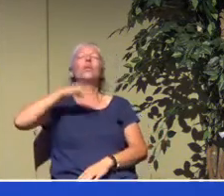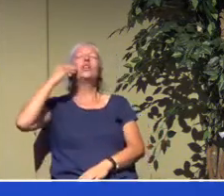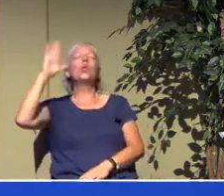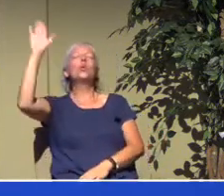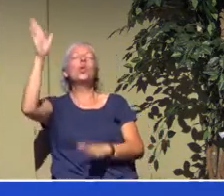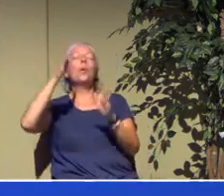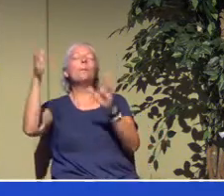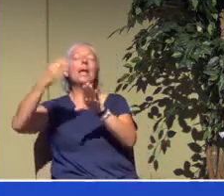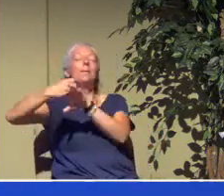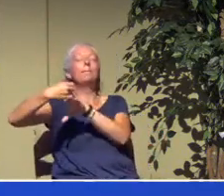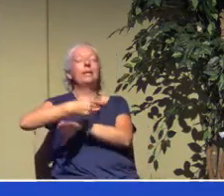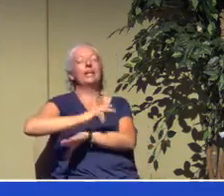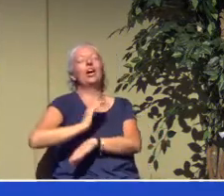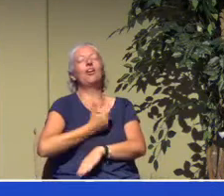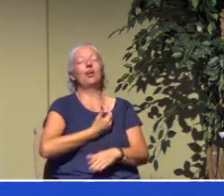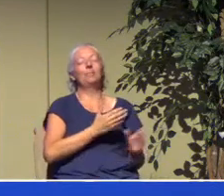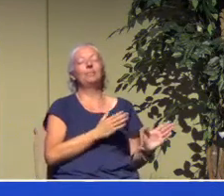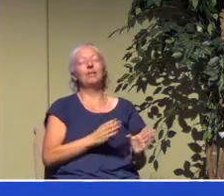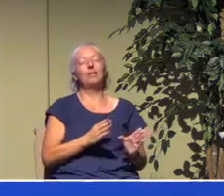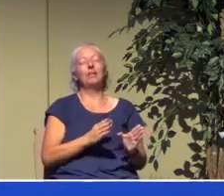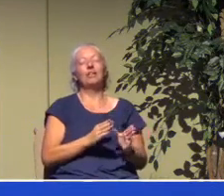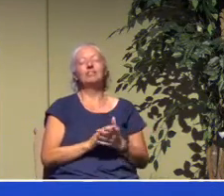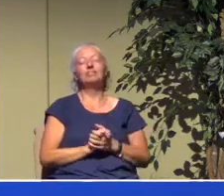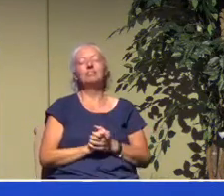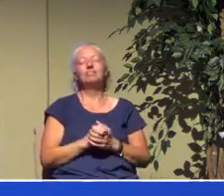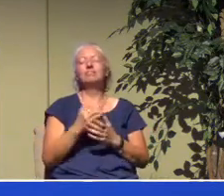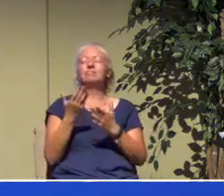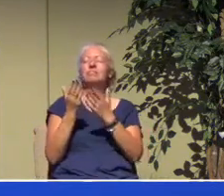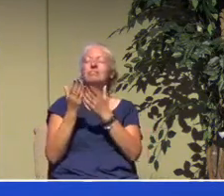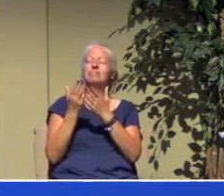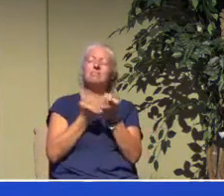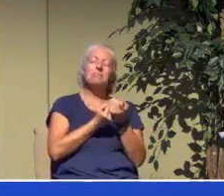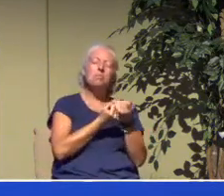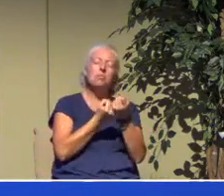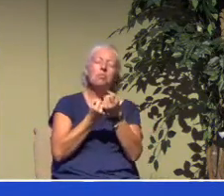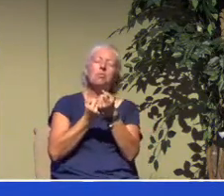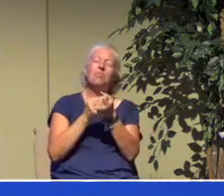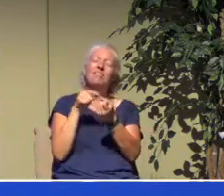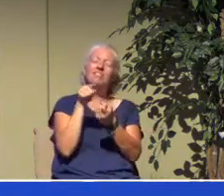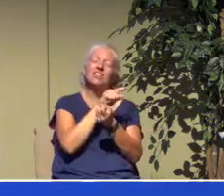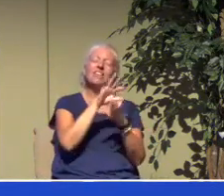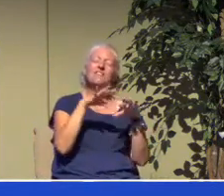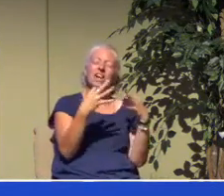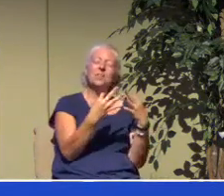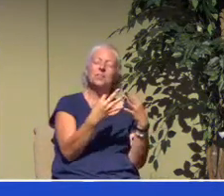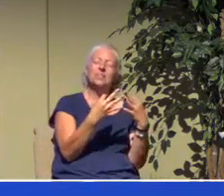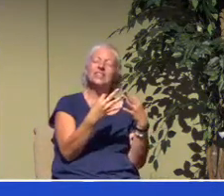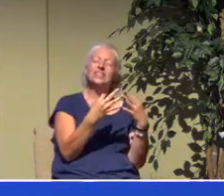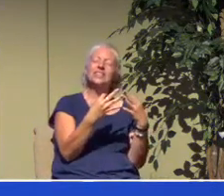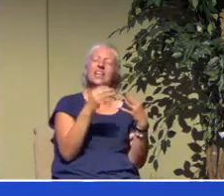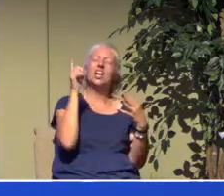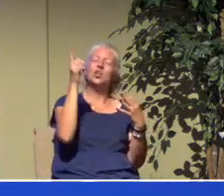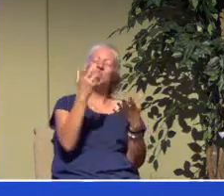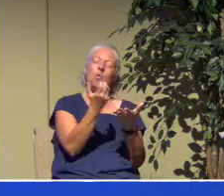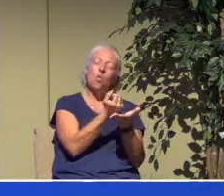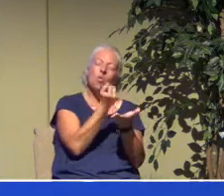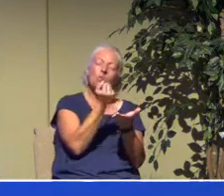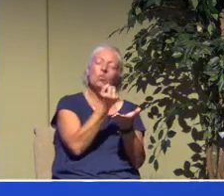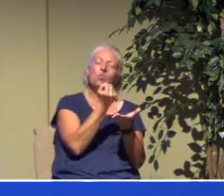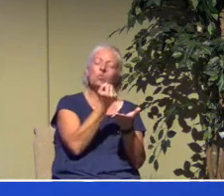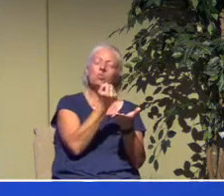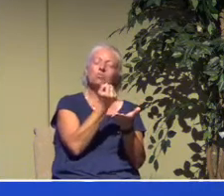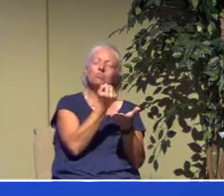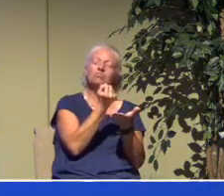greater than ours. And we just ask that you would uphold these families. Just keep them in your hand at this